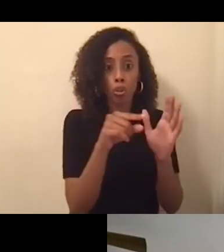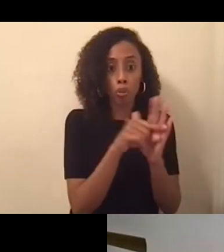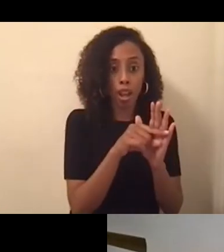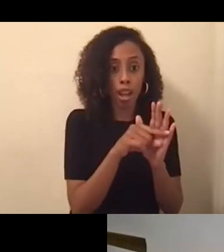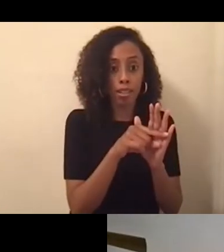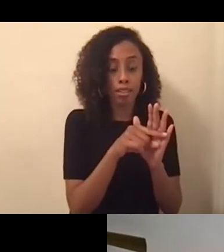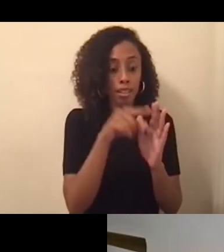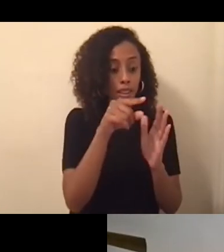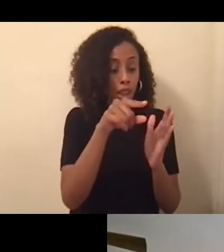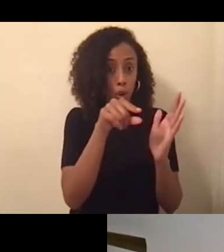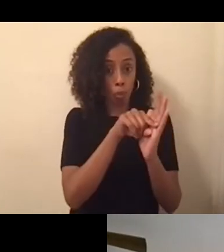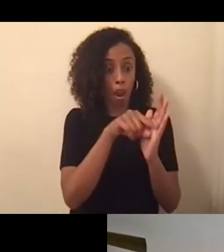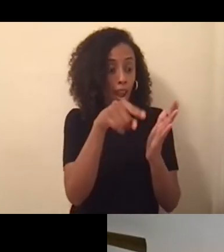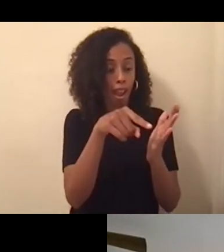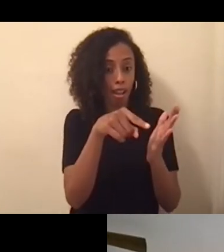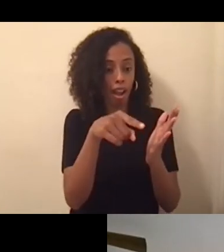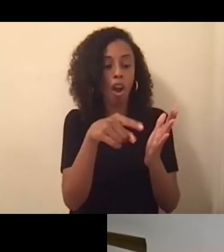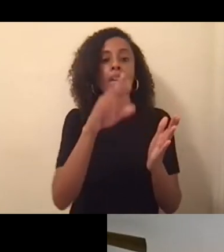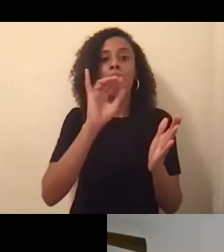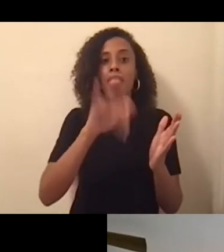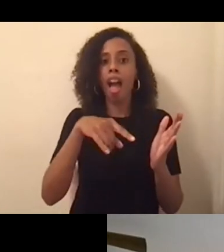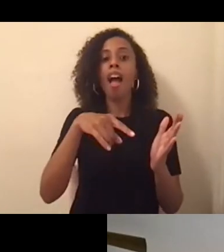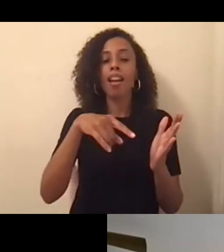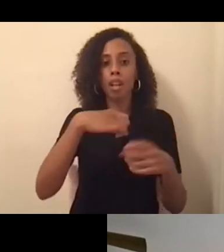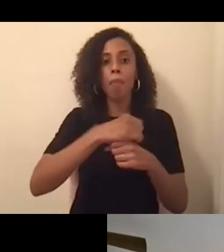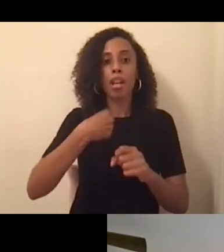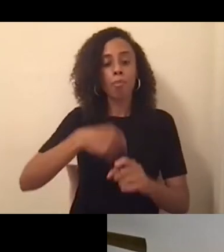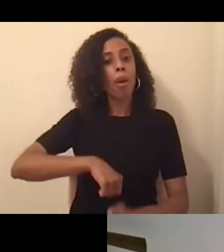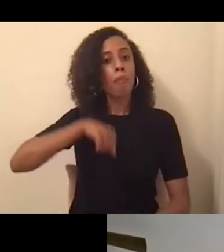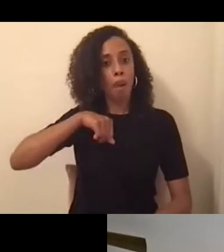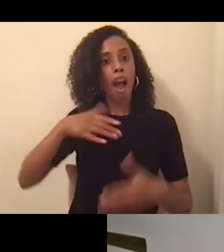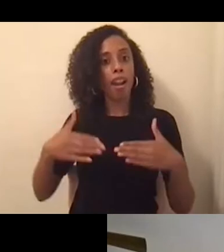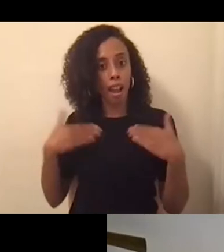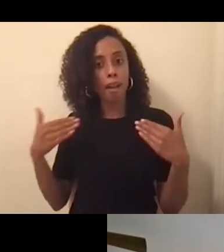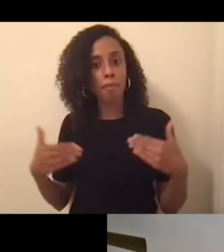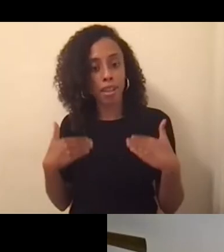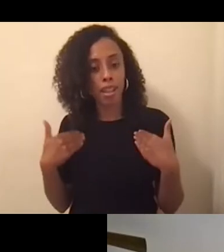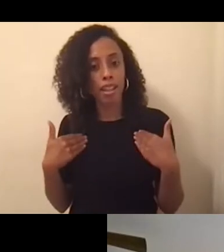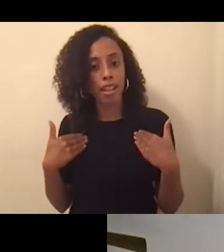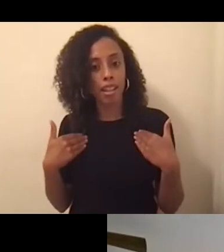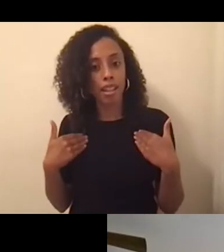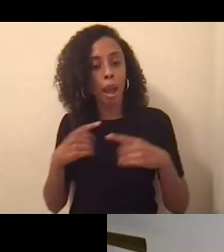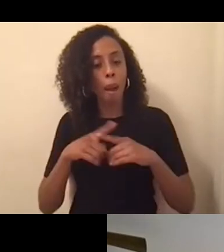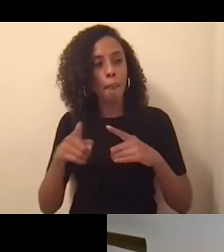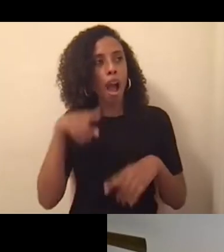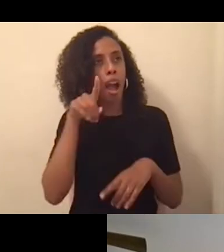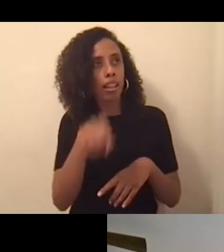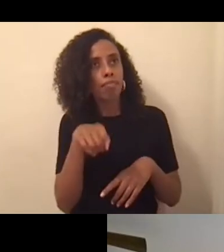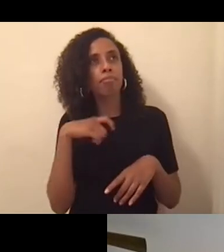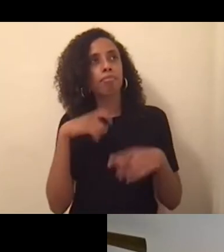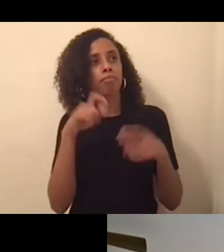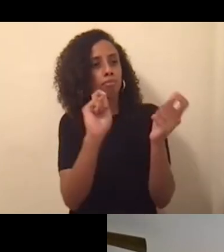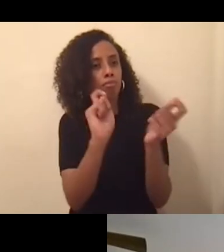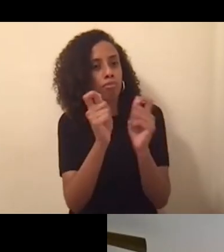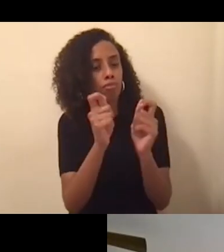mark, is what made me proud and happy. And I had to modify the expression